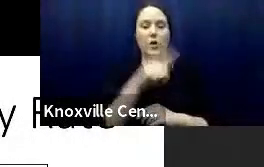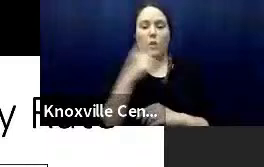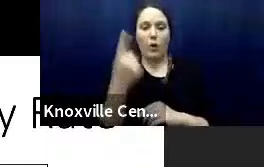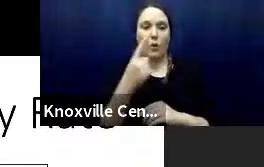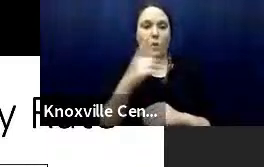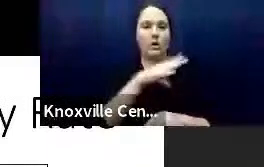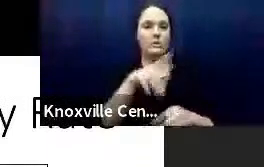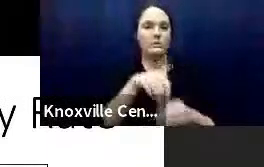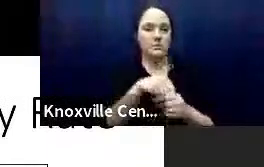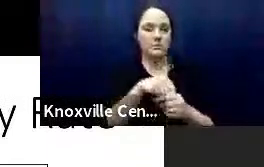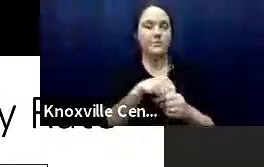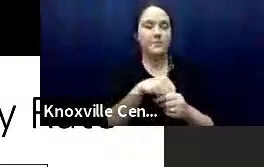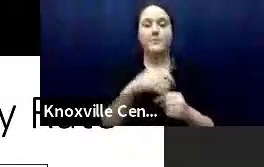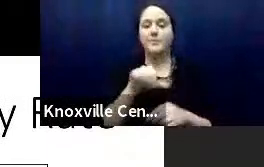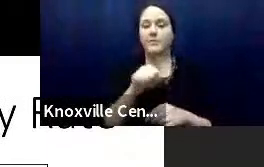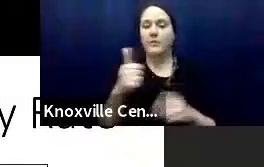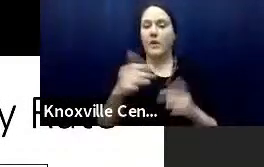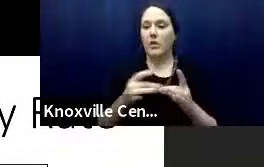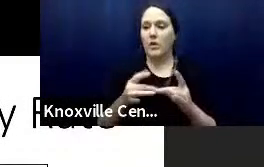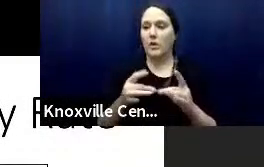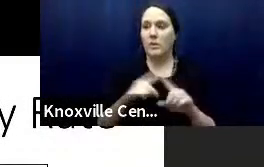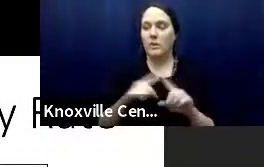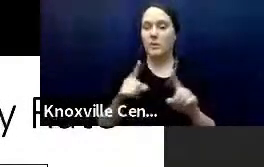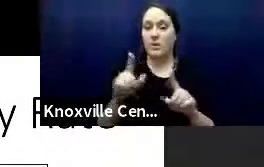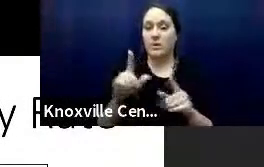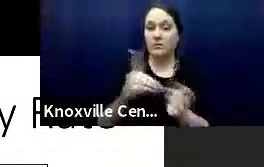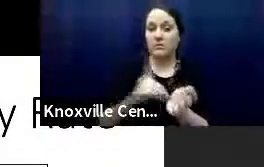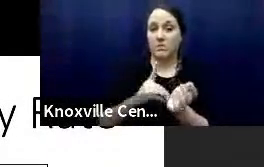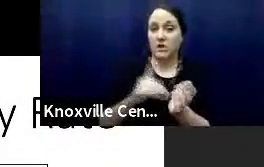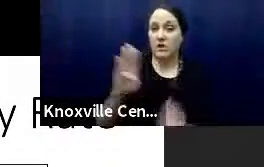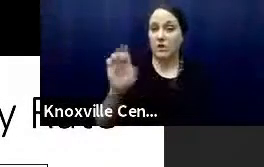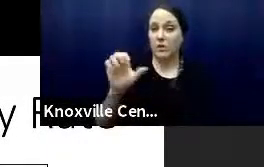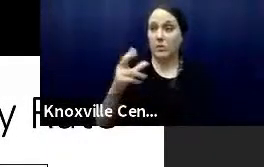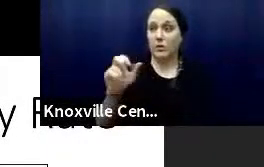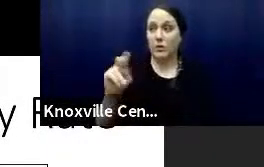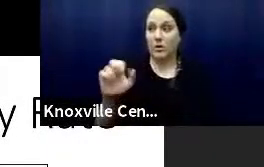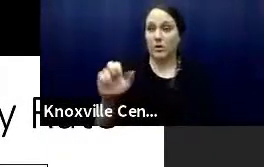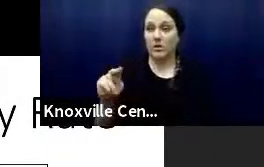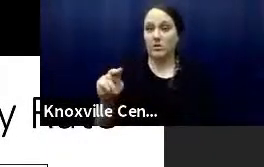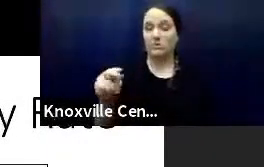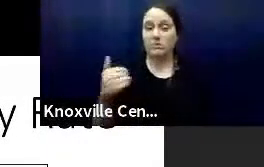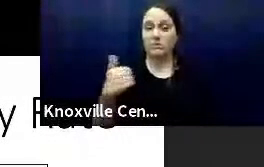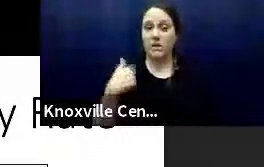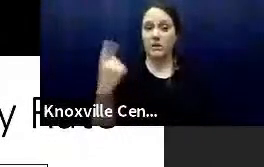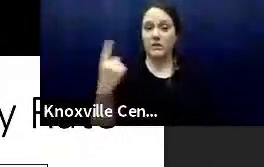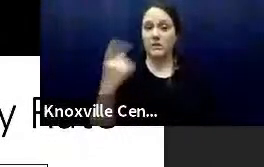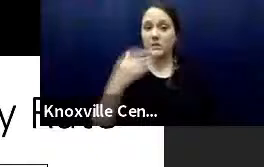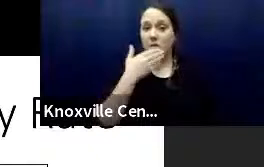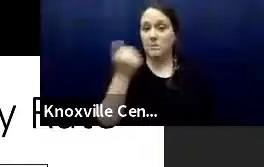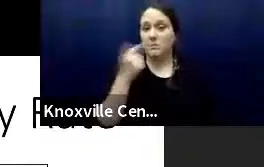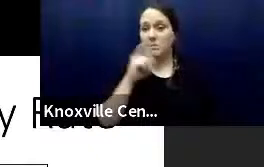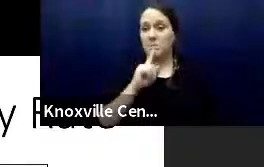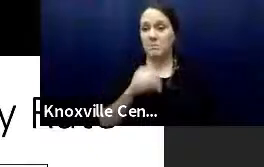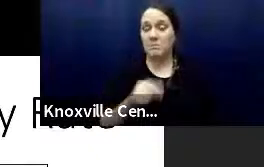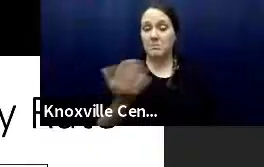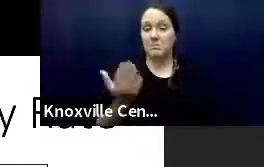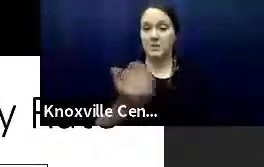have another comment to make, but Dr. Buchanan has potentially a better answer for me.